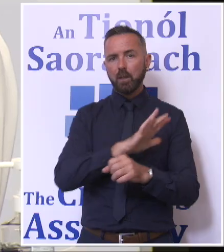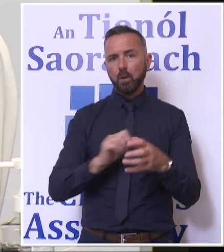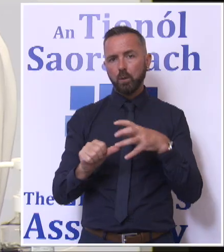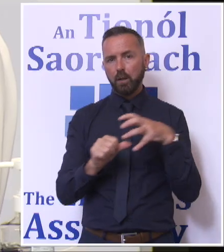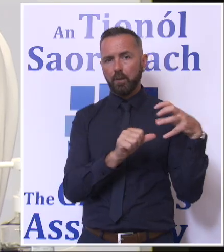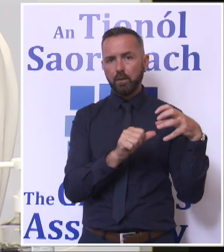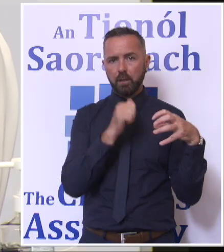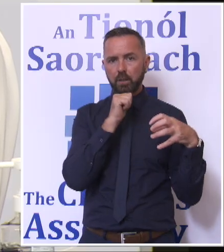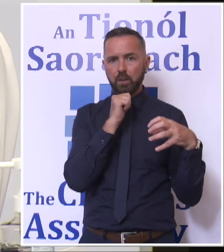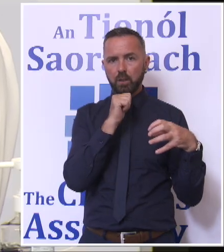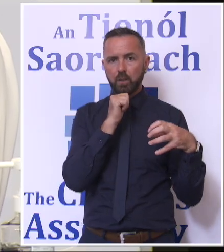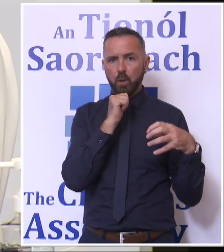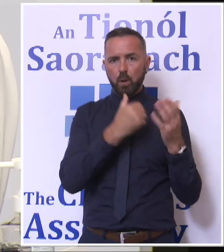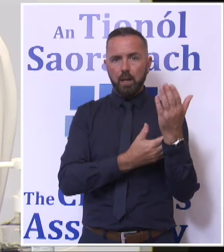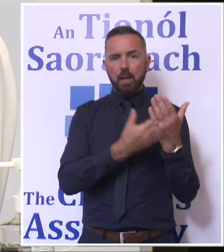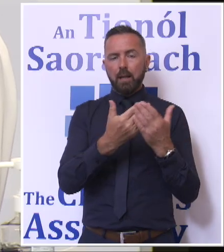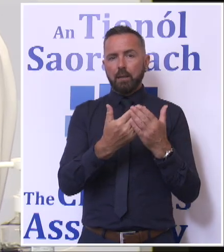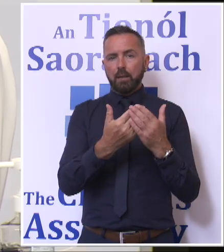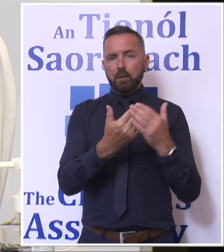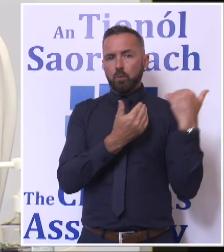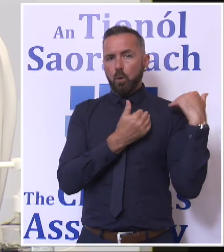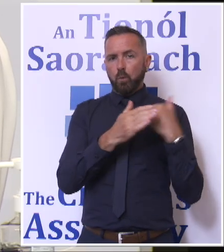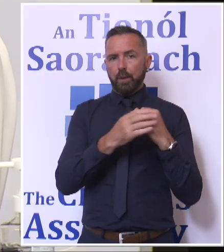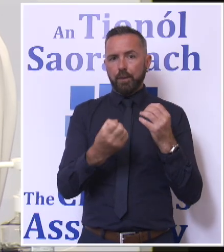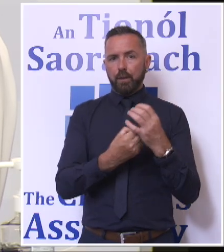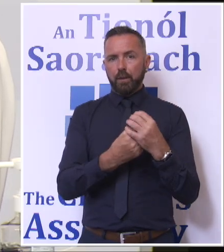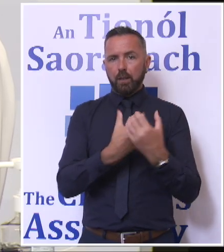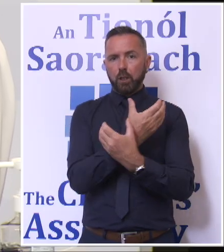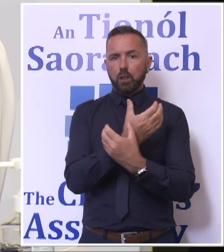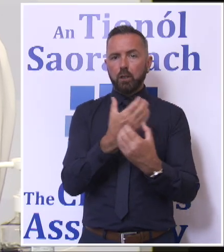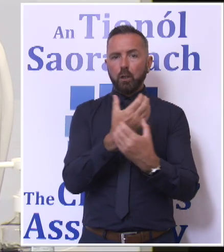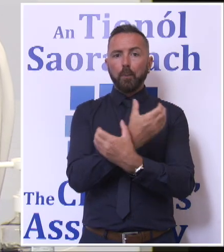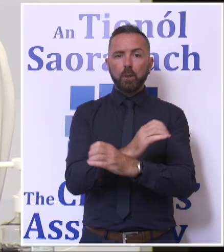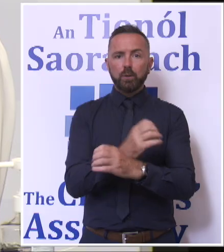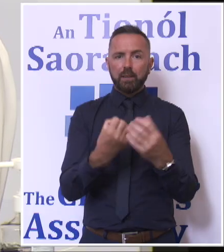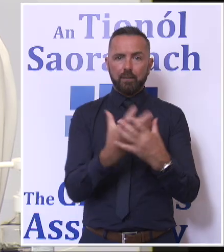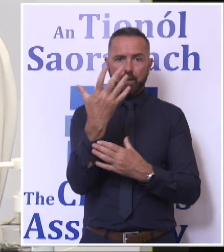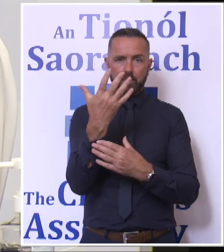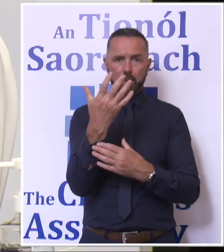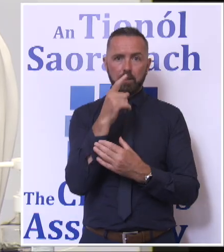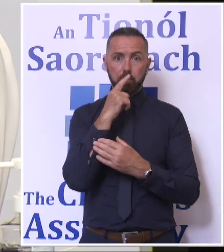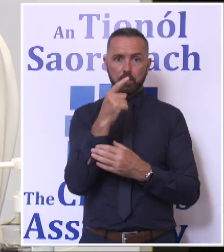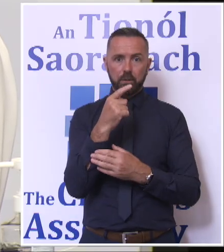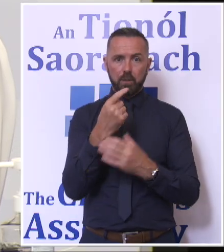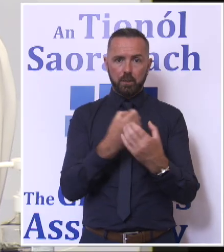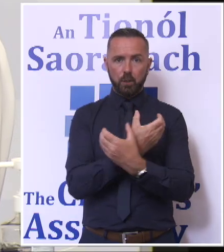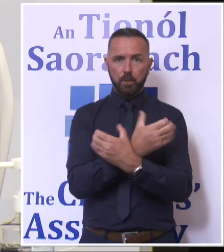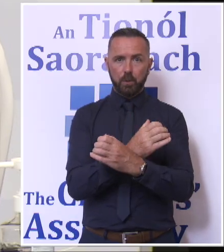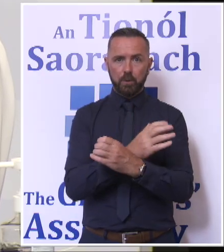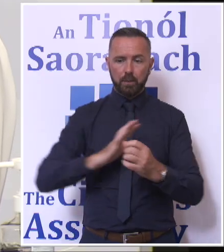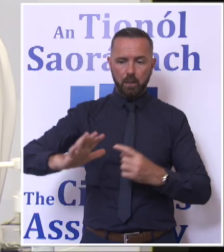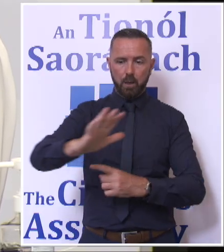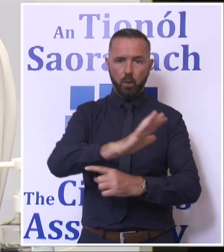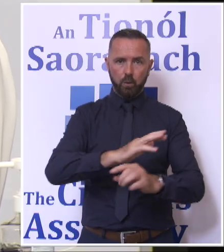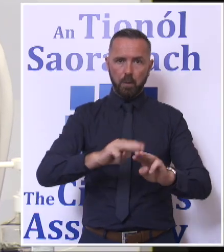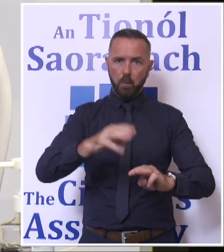have a significant legislative role in community development, yet it is local communities that most benefit from the